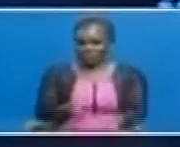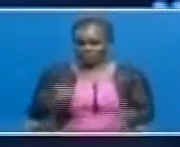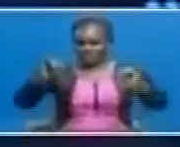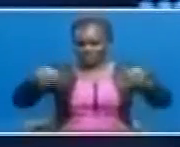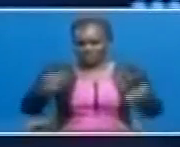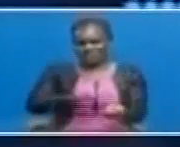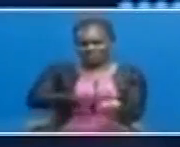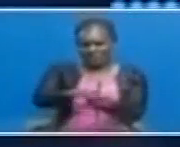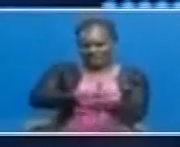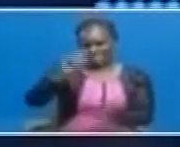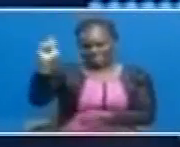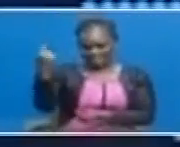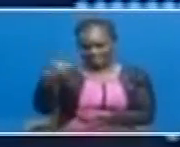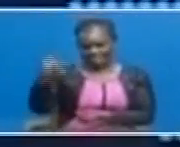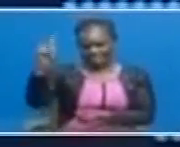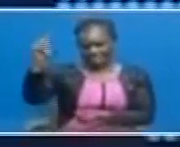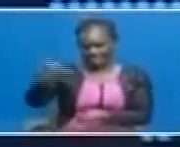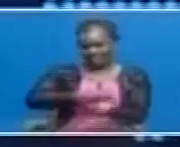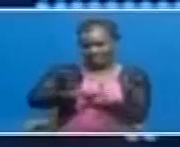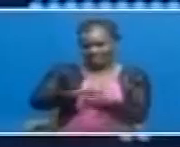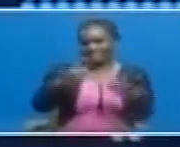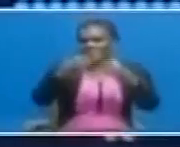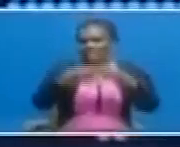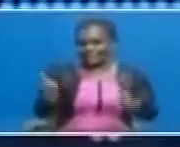Kenya. KTN Friday Briefing begins now.